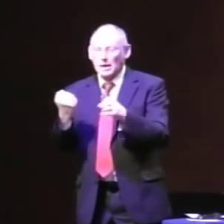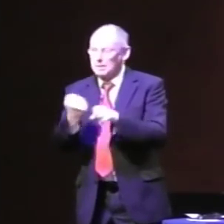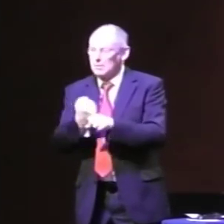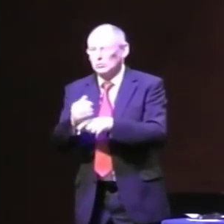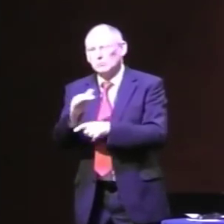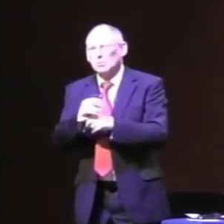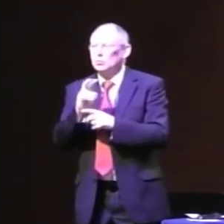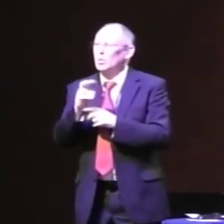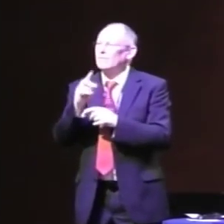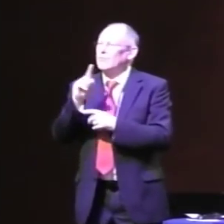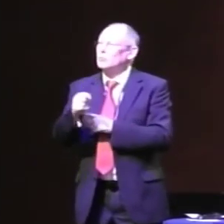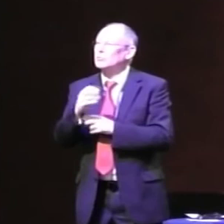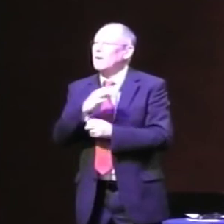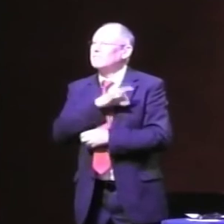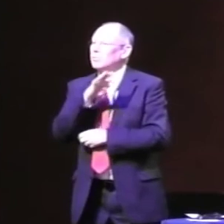12,000